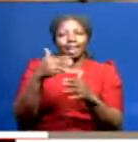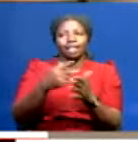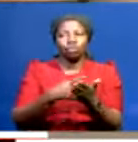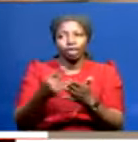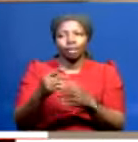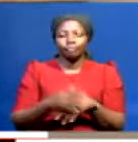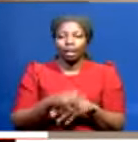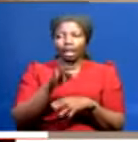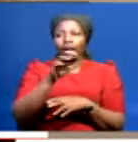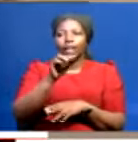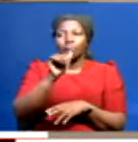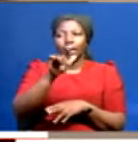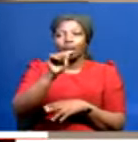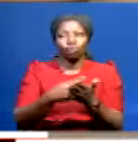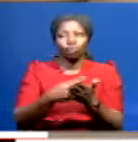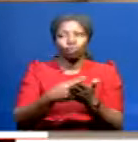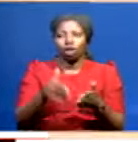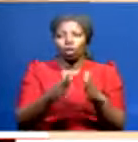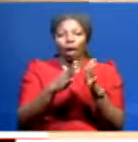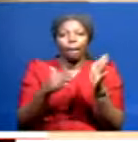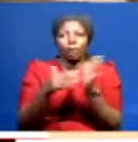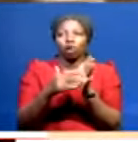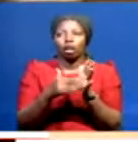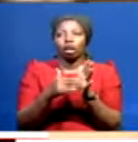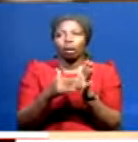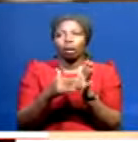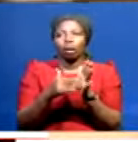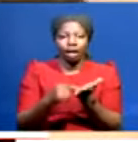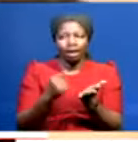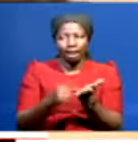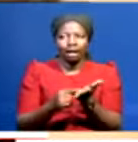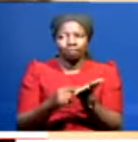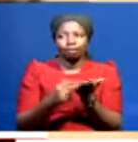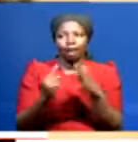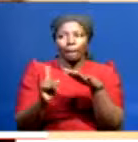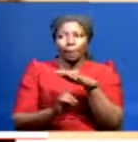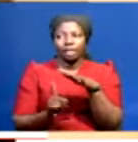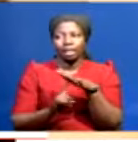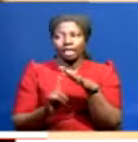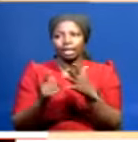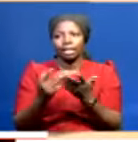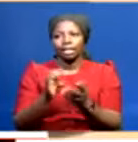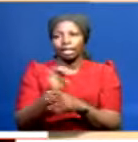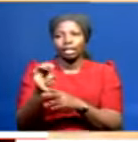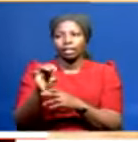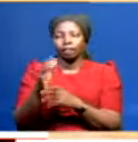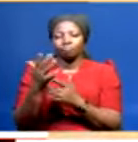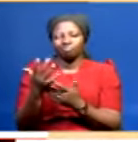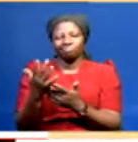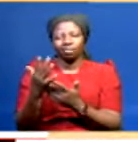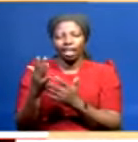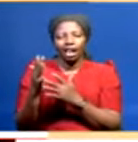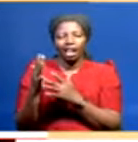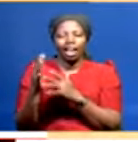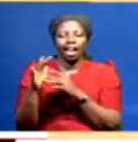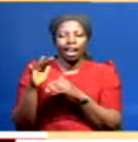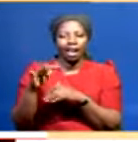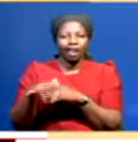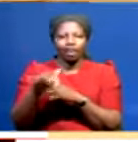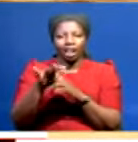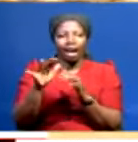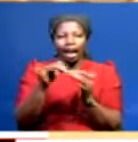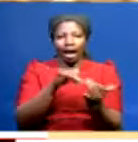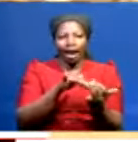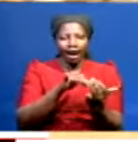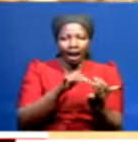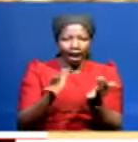Uganda Revenue Authority Minister for Economic and Community Affairs. And the first Deputy Prime Minister of Uganda, Rebecca Kadaga,